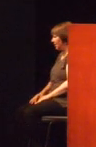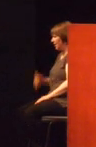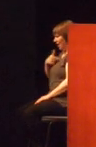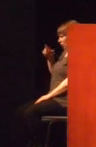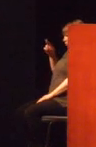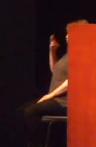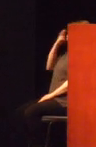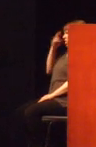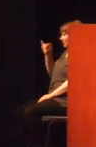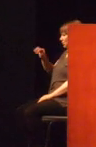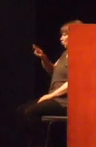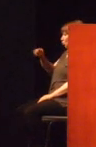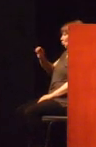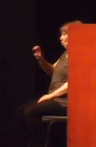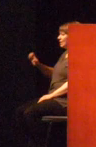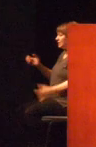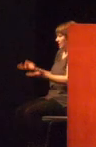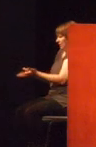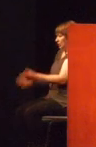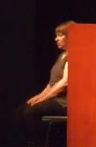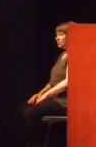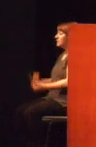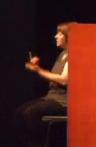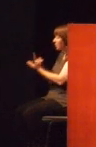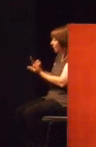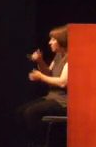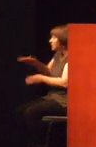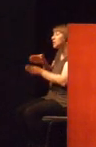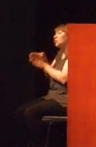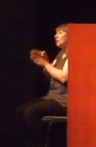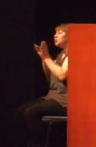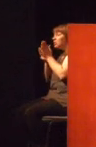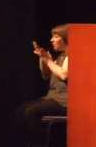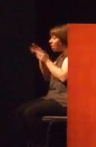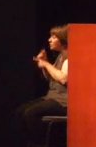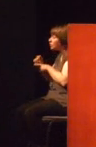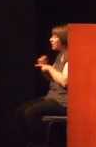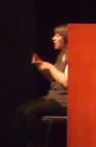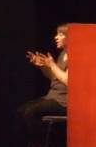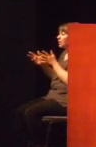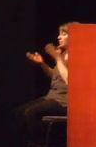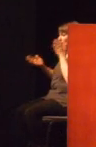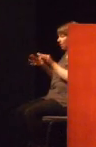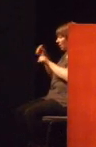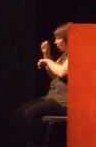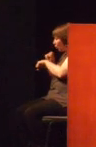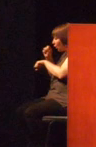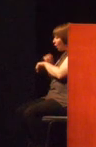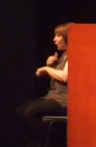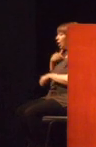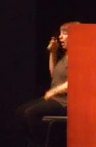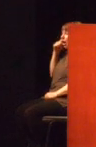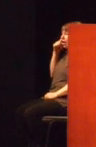in a professional development training or in at work. I'll often hear from white